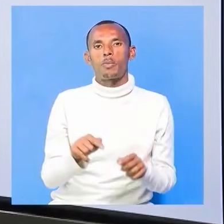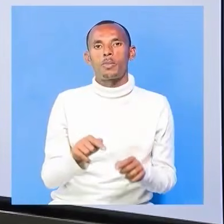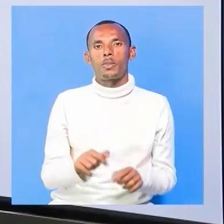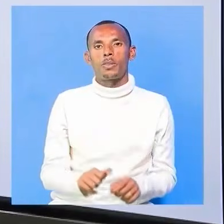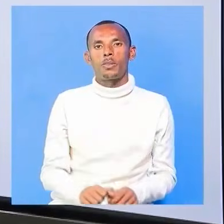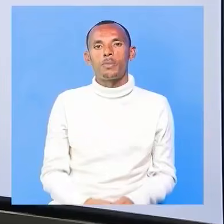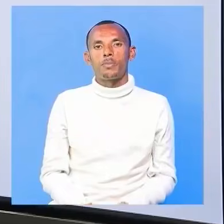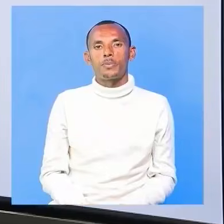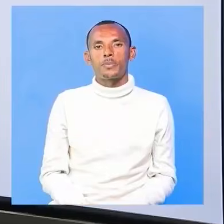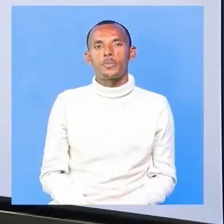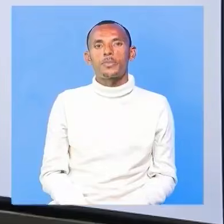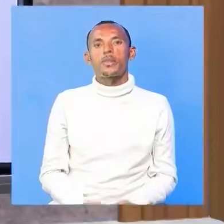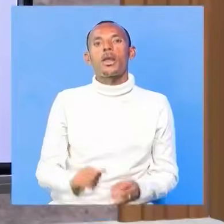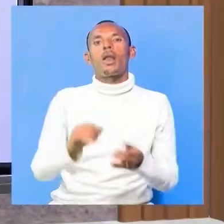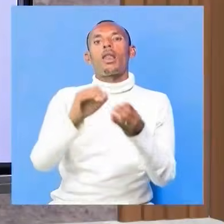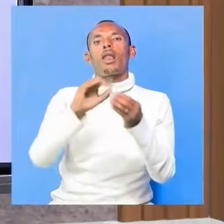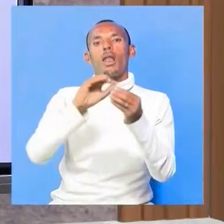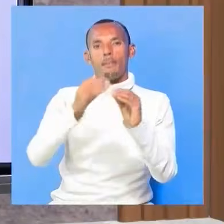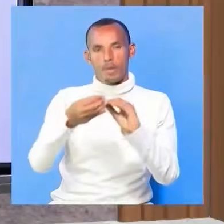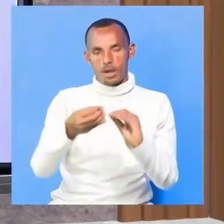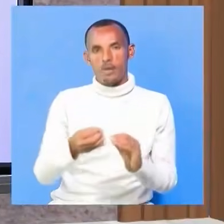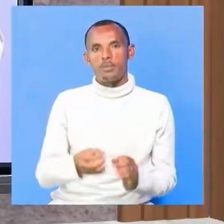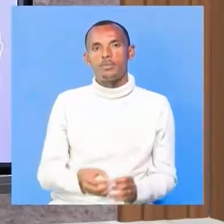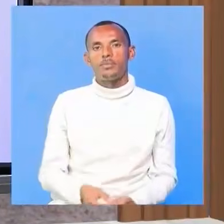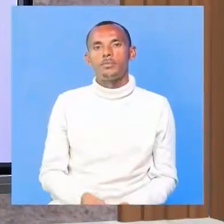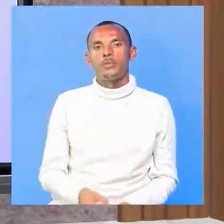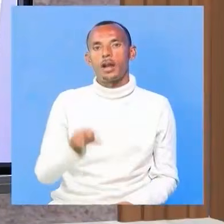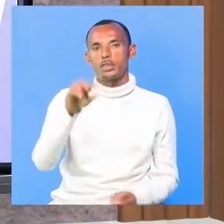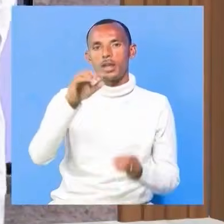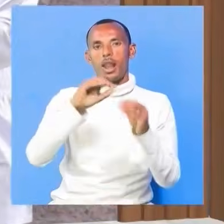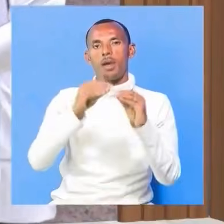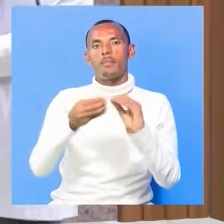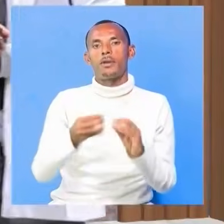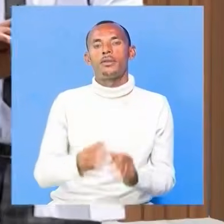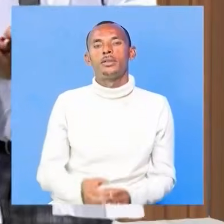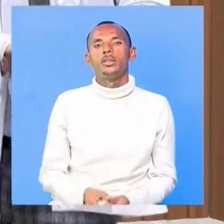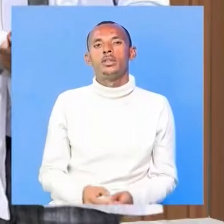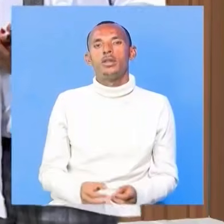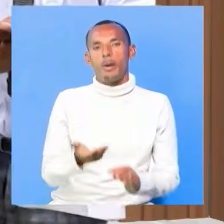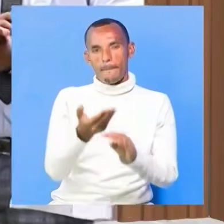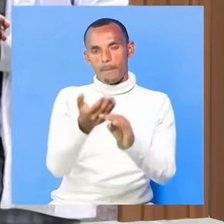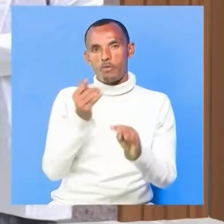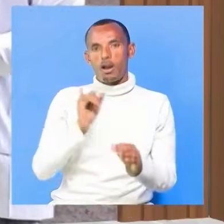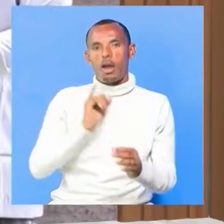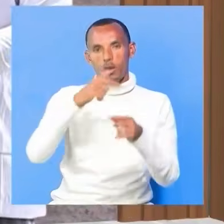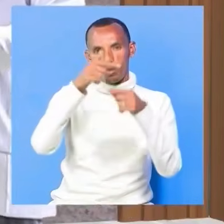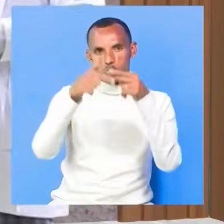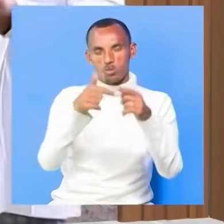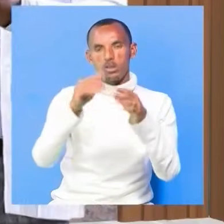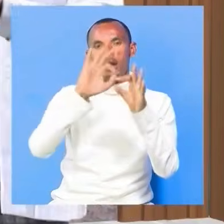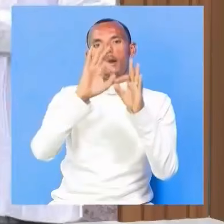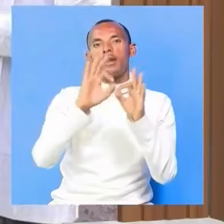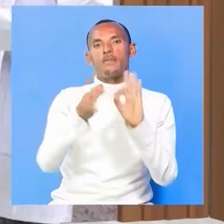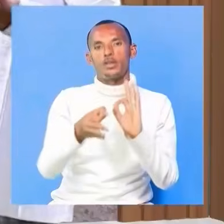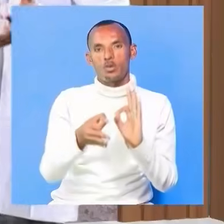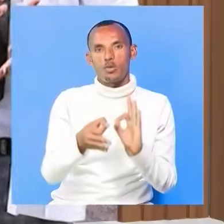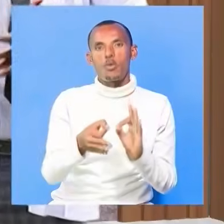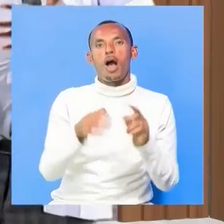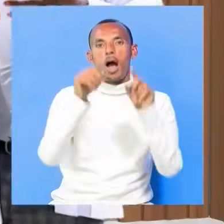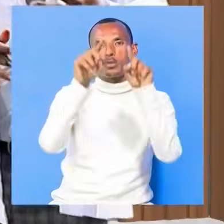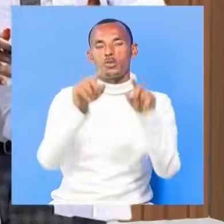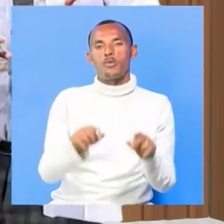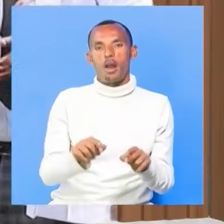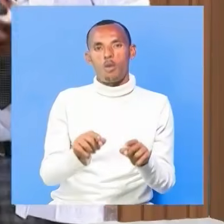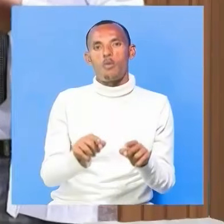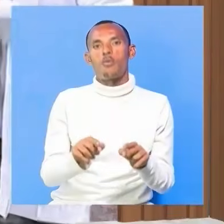of a number, a rational number, right? So before I go to the definition of